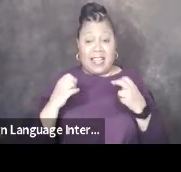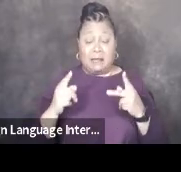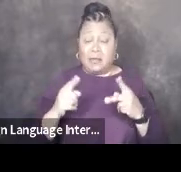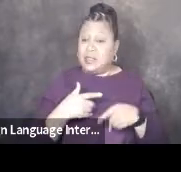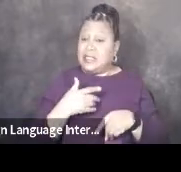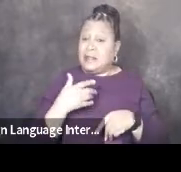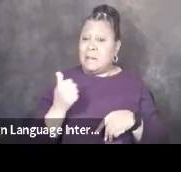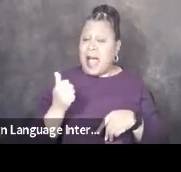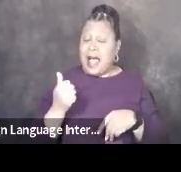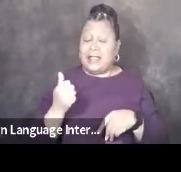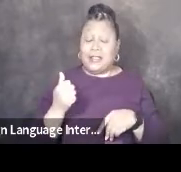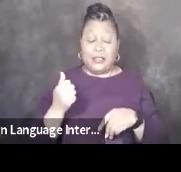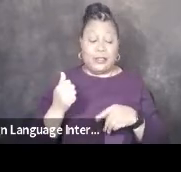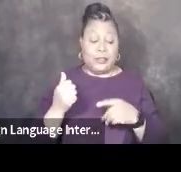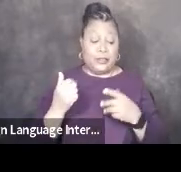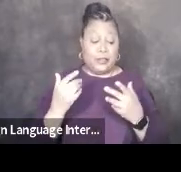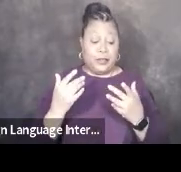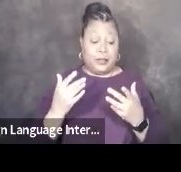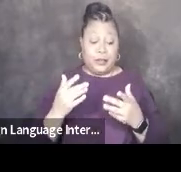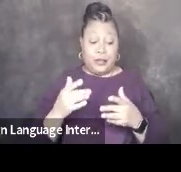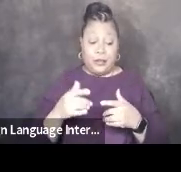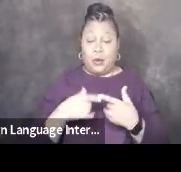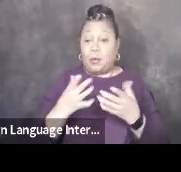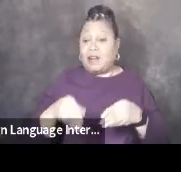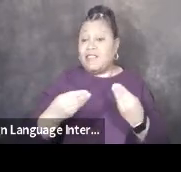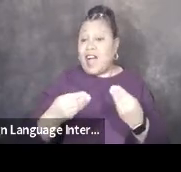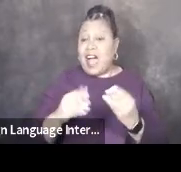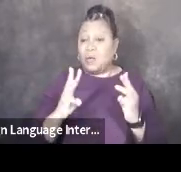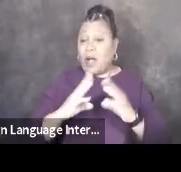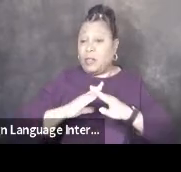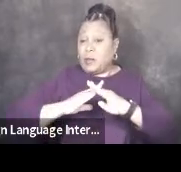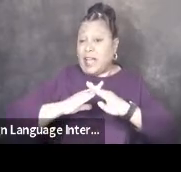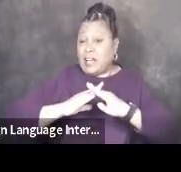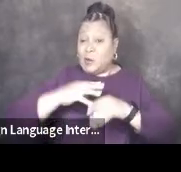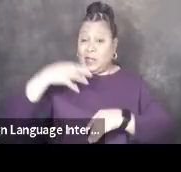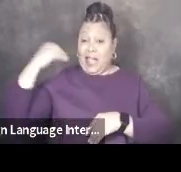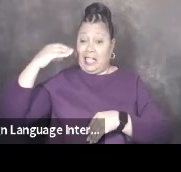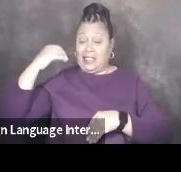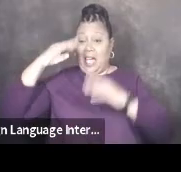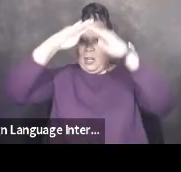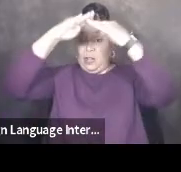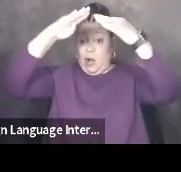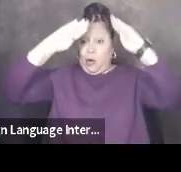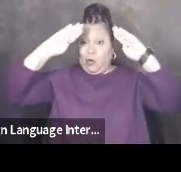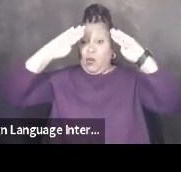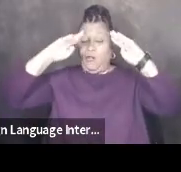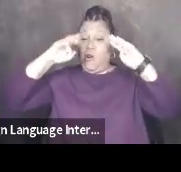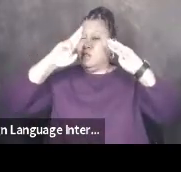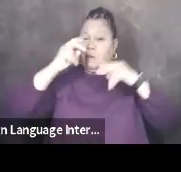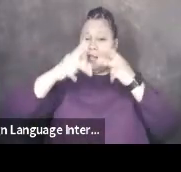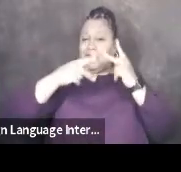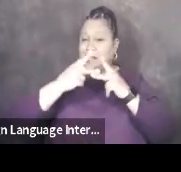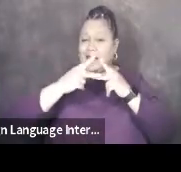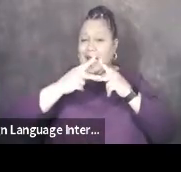best to provide weather protection on the exterior roof or a porch roof or something like that, and then be